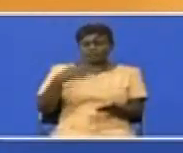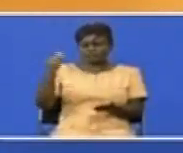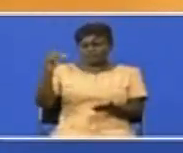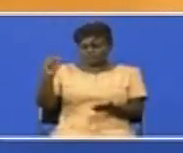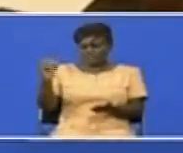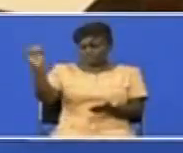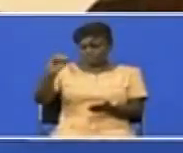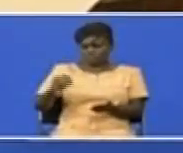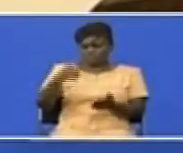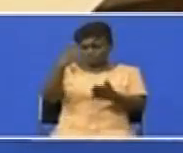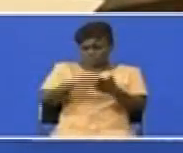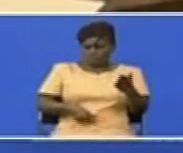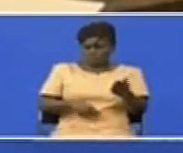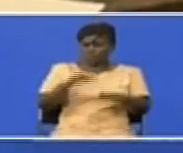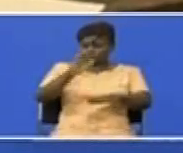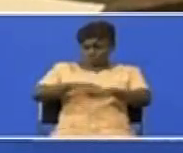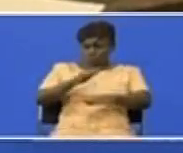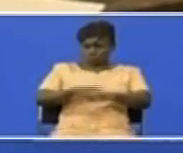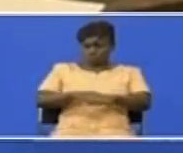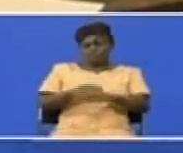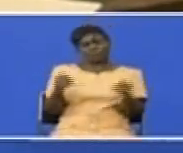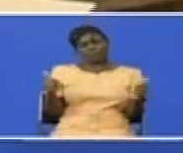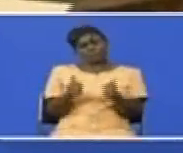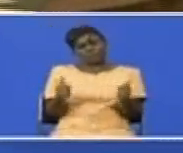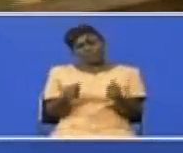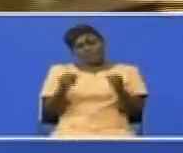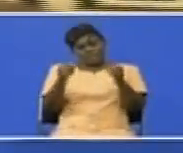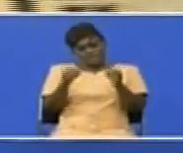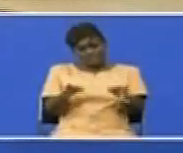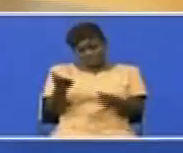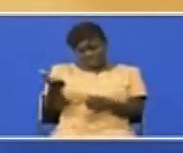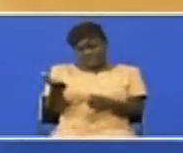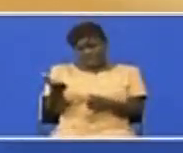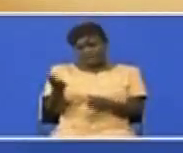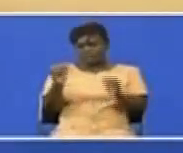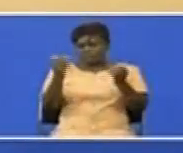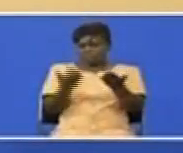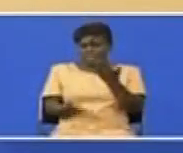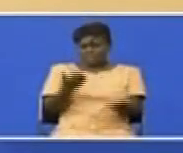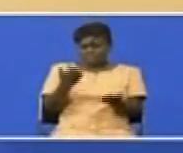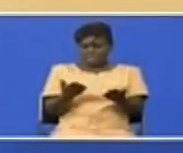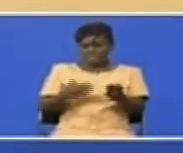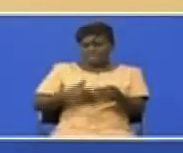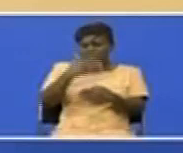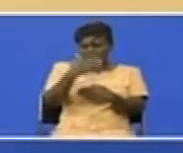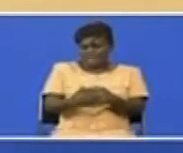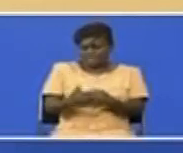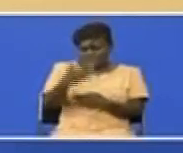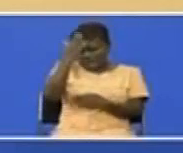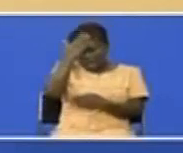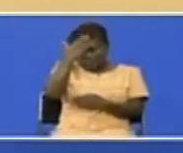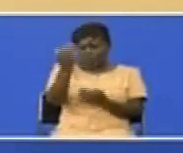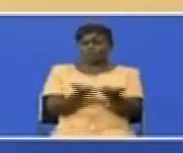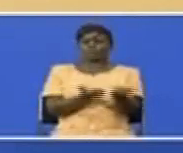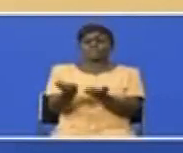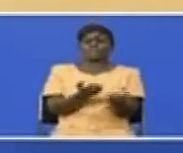construction costs. Sounds fair? Well, if you are in Kigali, then maybe this could be your next humble abode